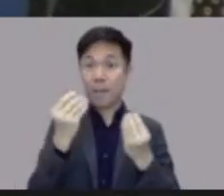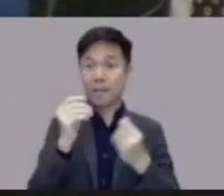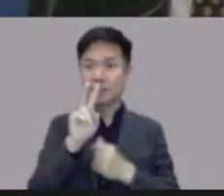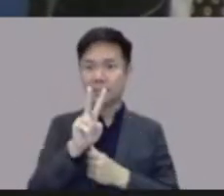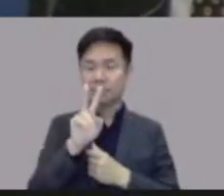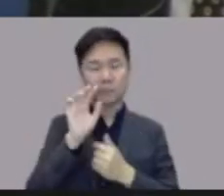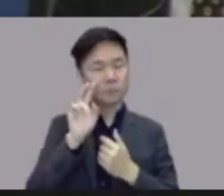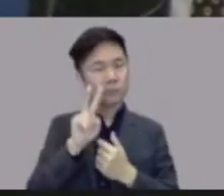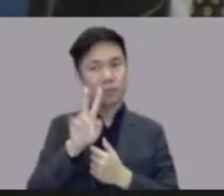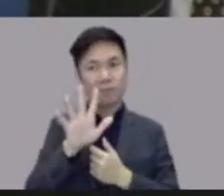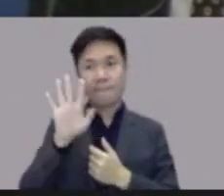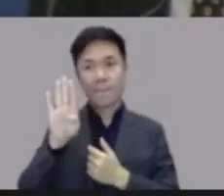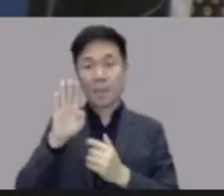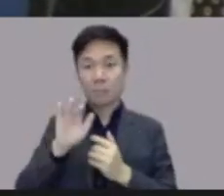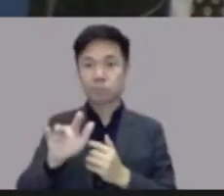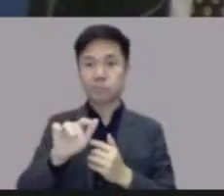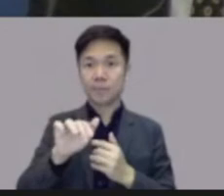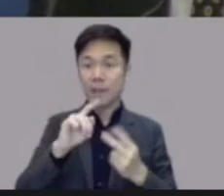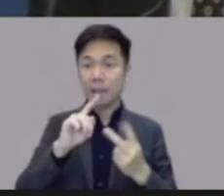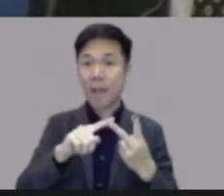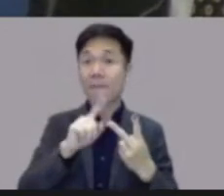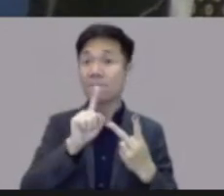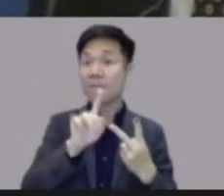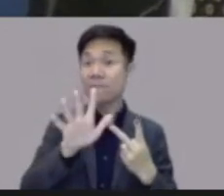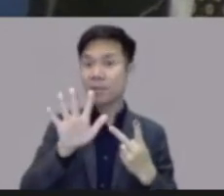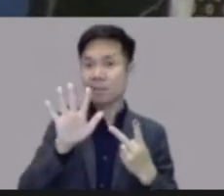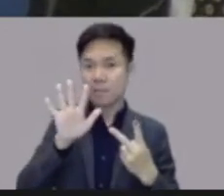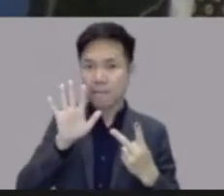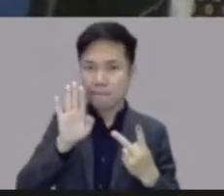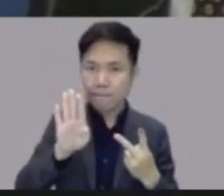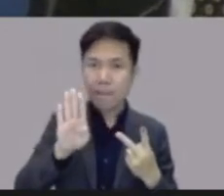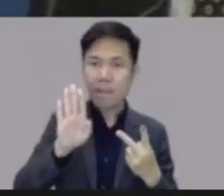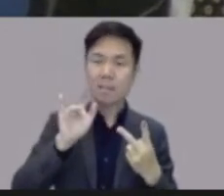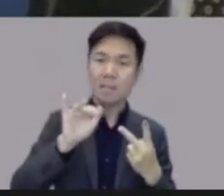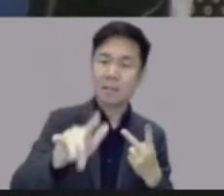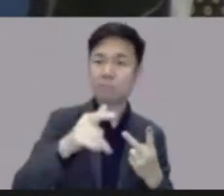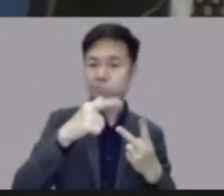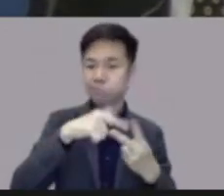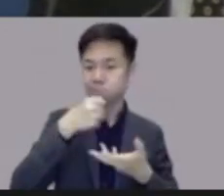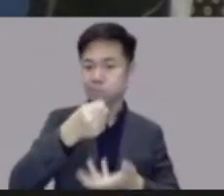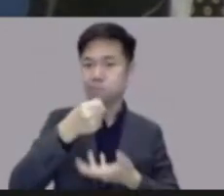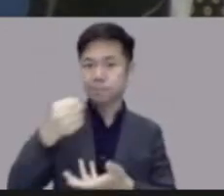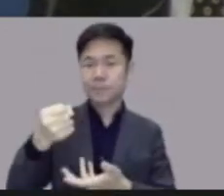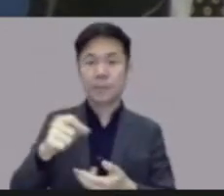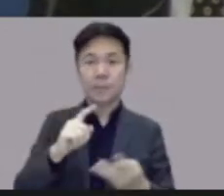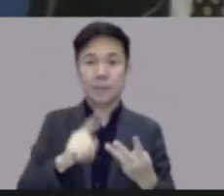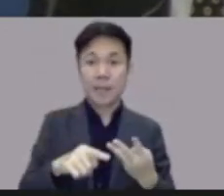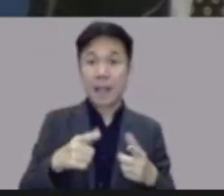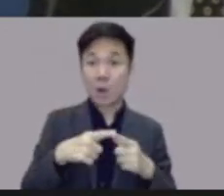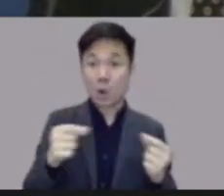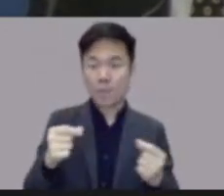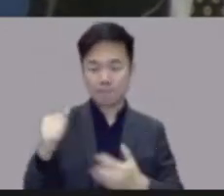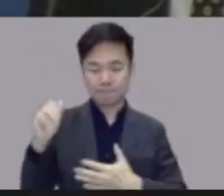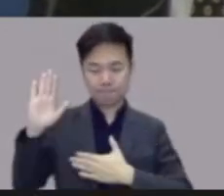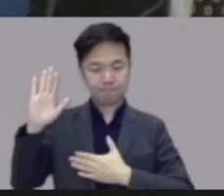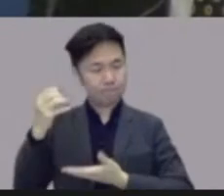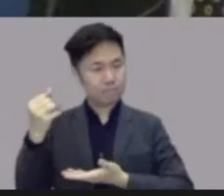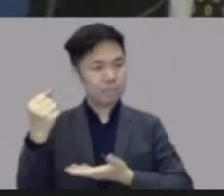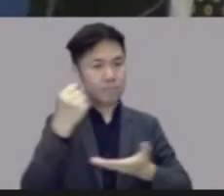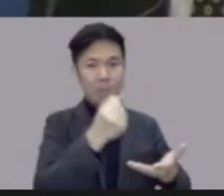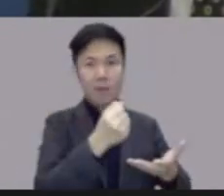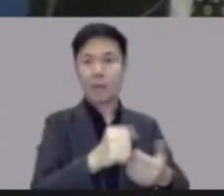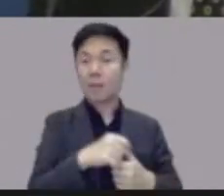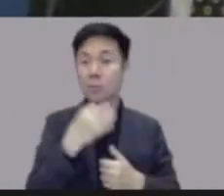climate adaptation to about 15 billion dollars Japan has also pledged about 3 billion dollars to the green climate fund to actively support